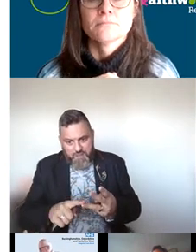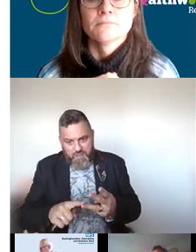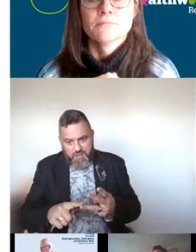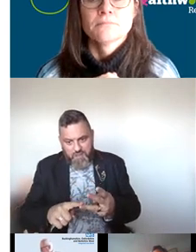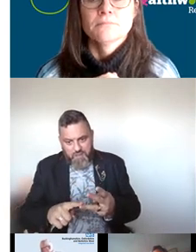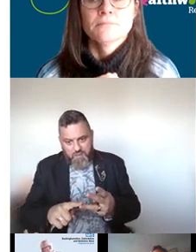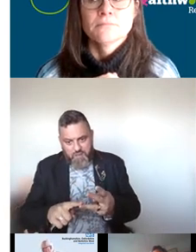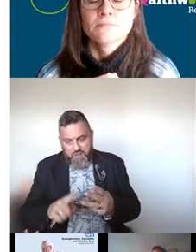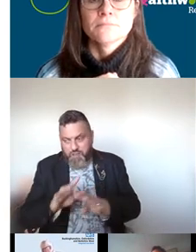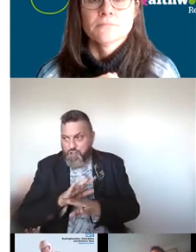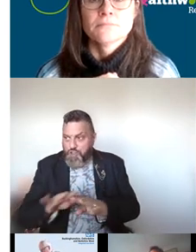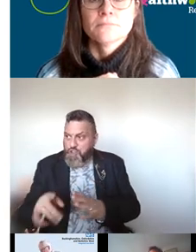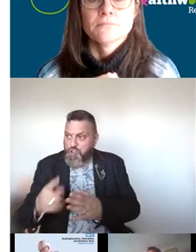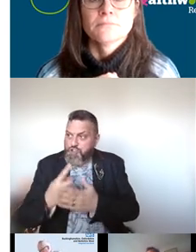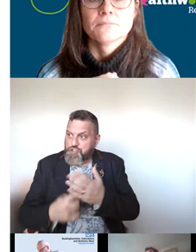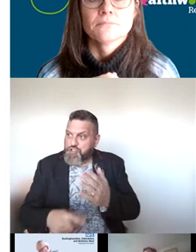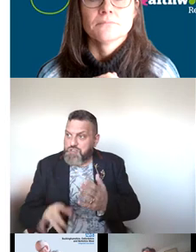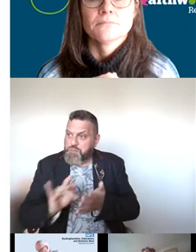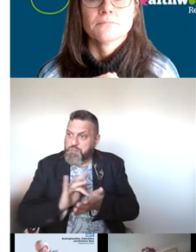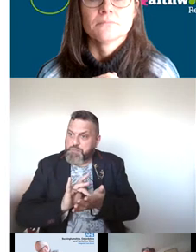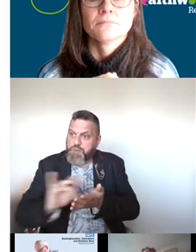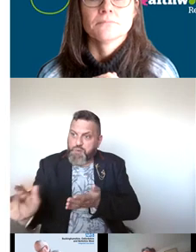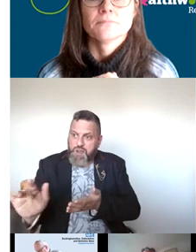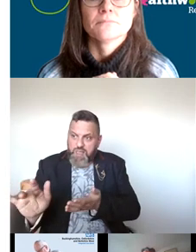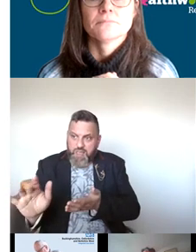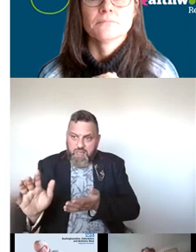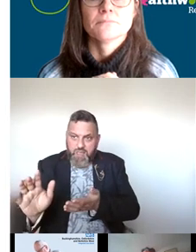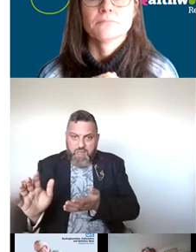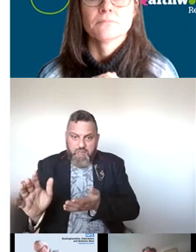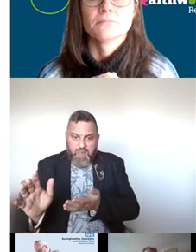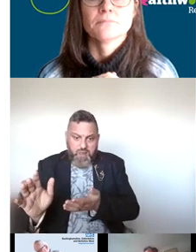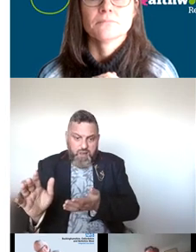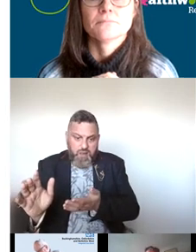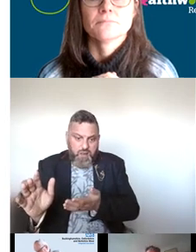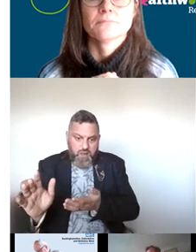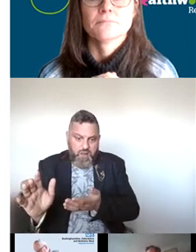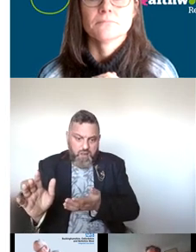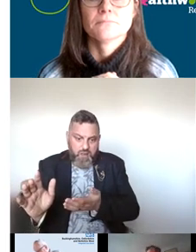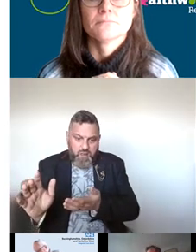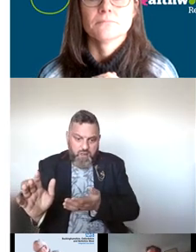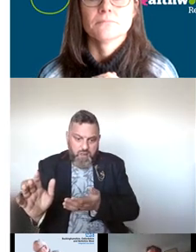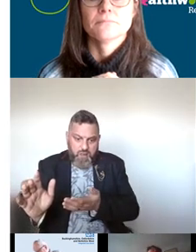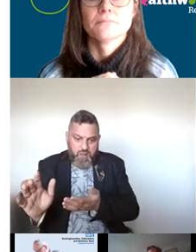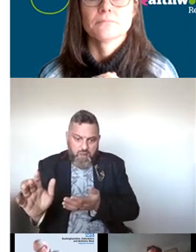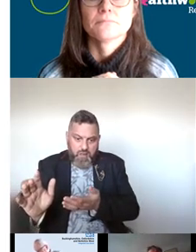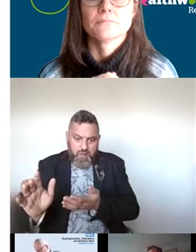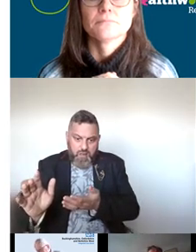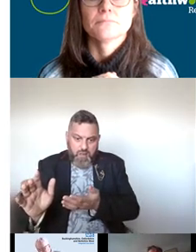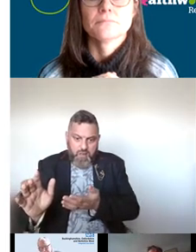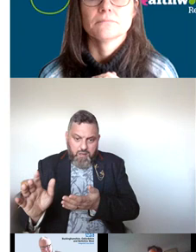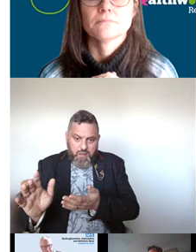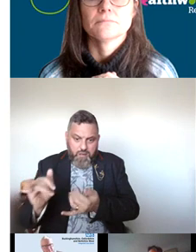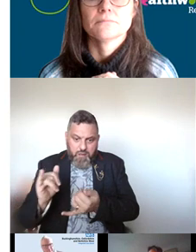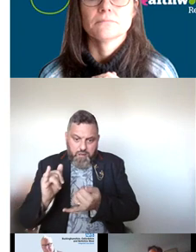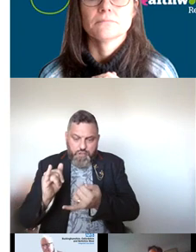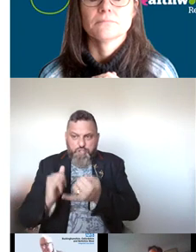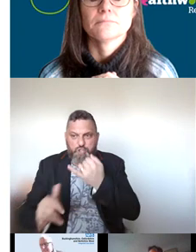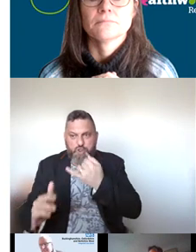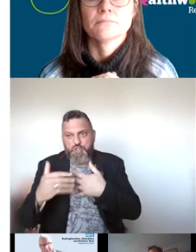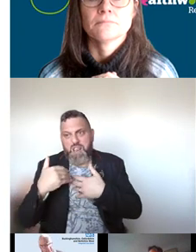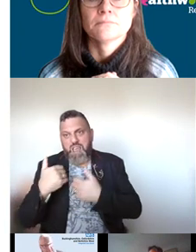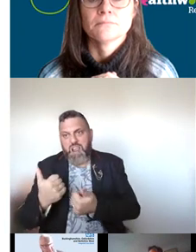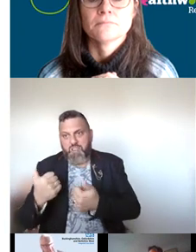at things purely, as has been the case previously, has predominantly been through that social health and wellbeing